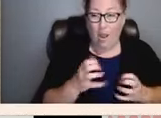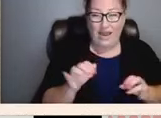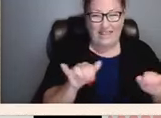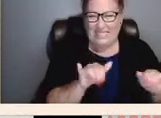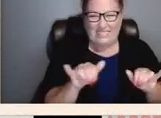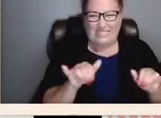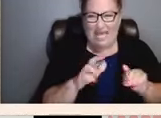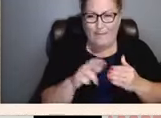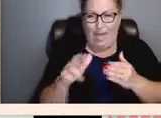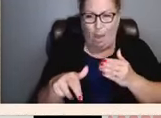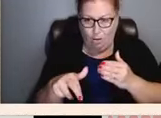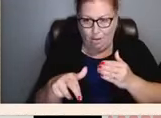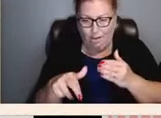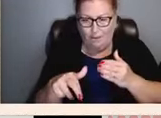The delivery